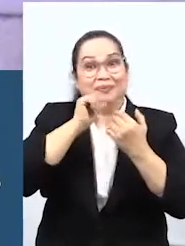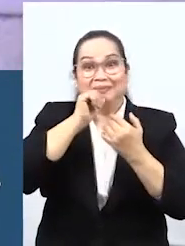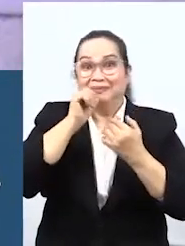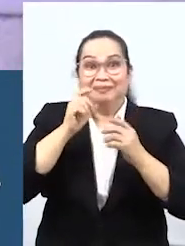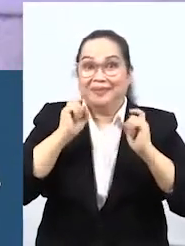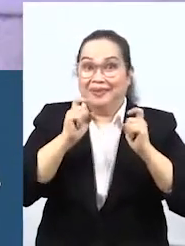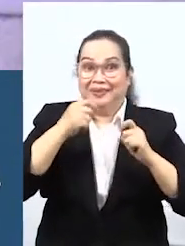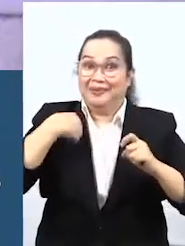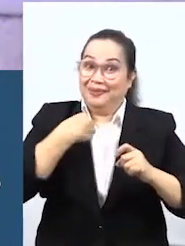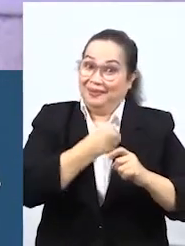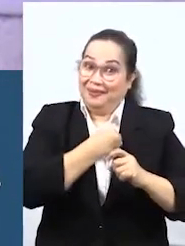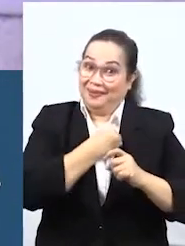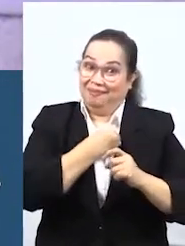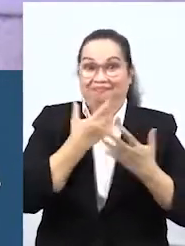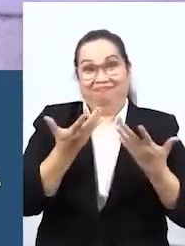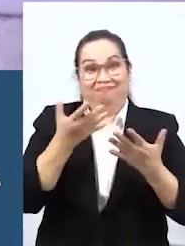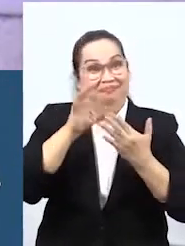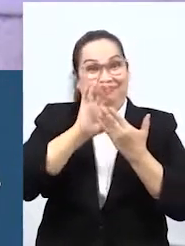or quickly